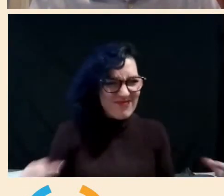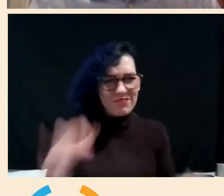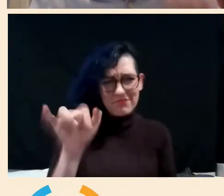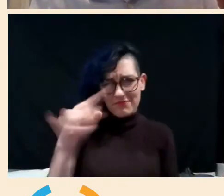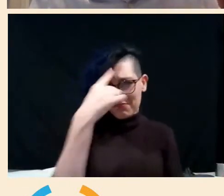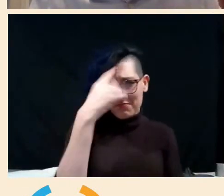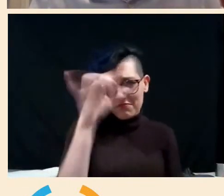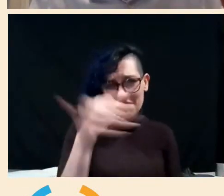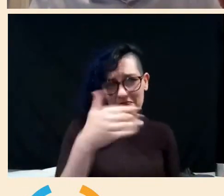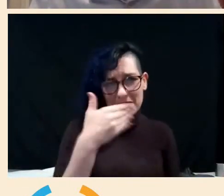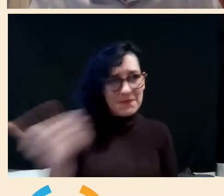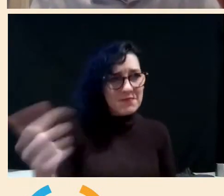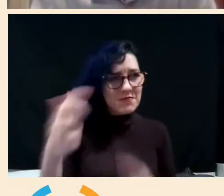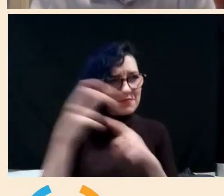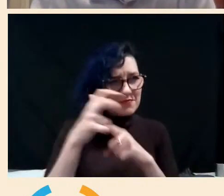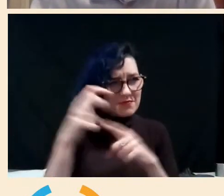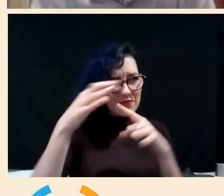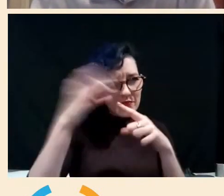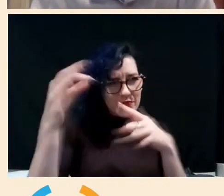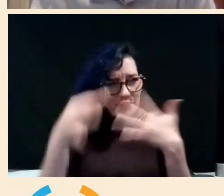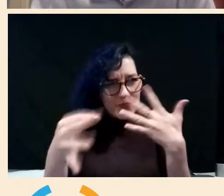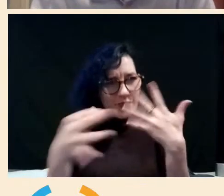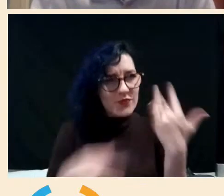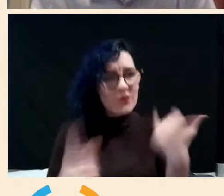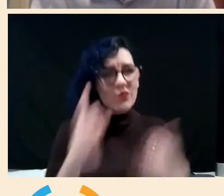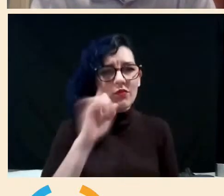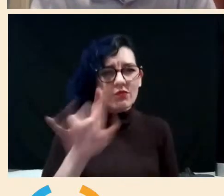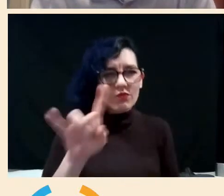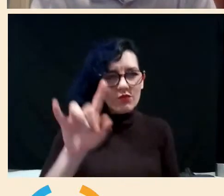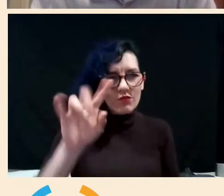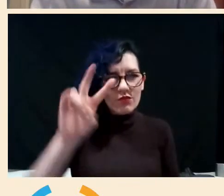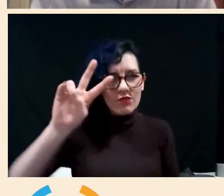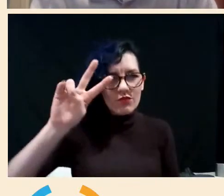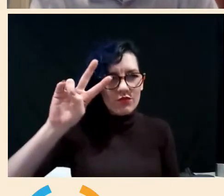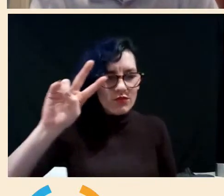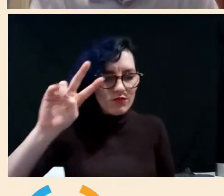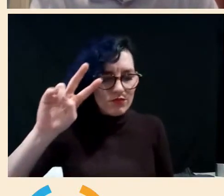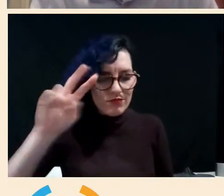redistricting function is still appropriate for the Secretary of State if it comes to that?